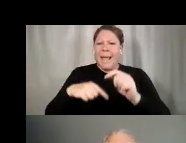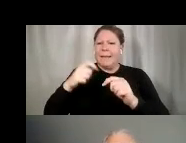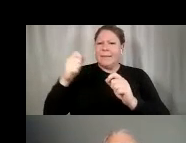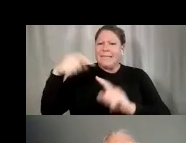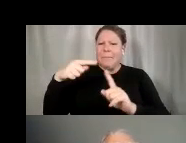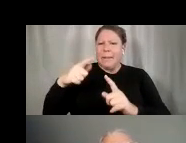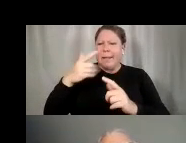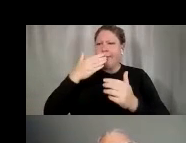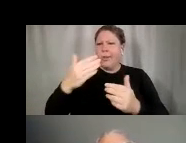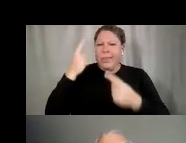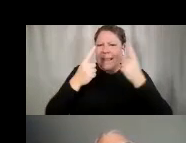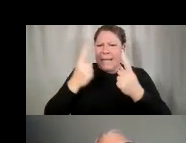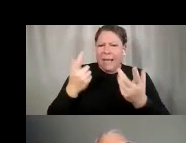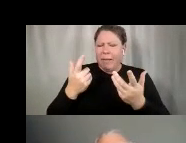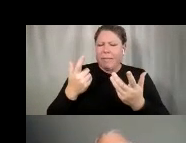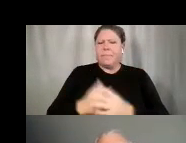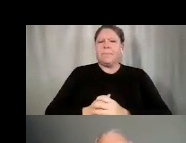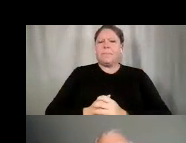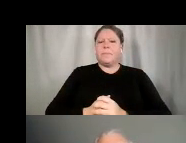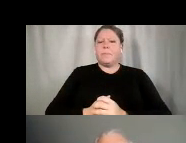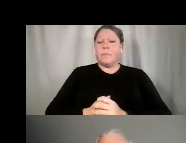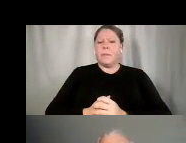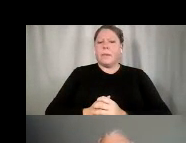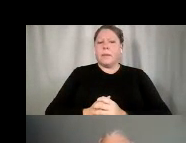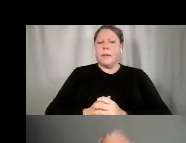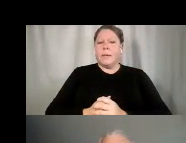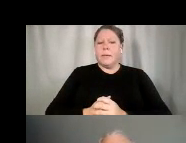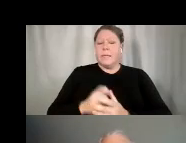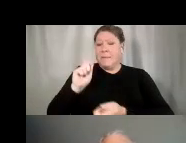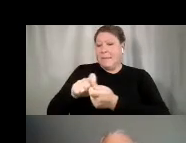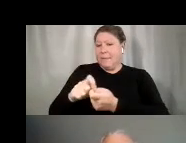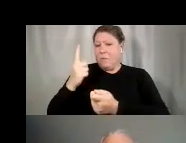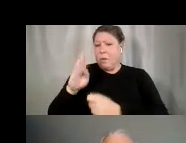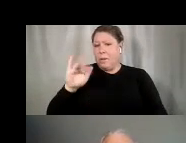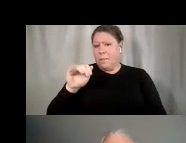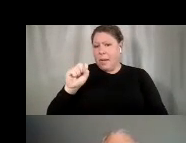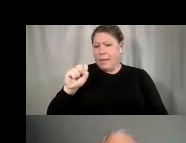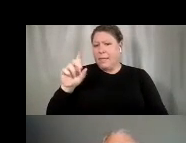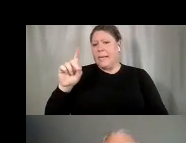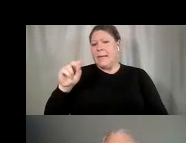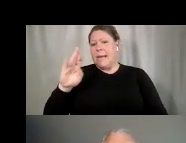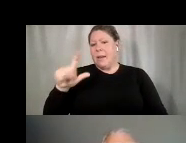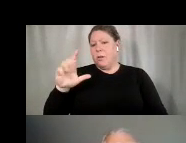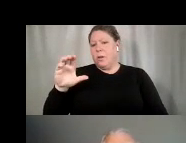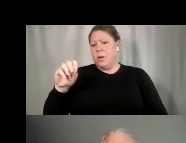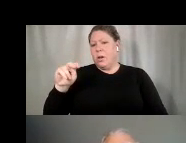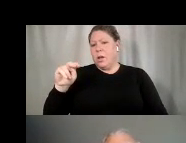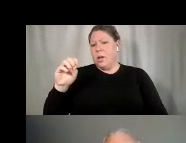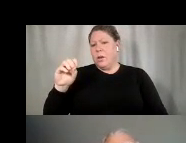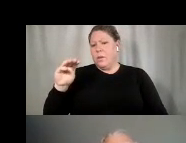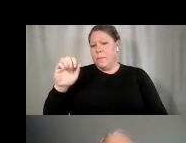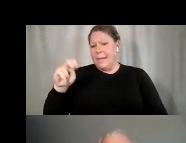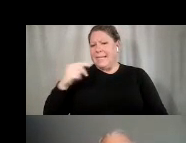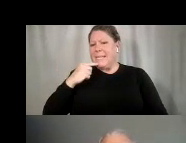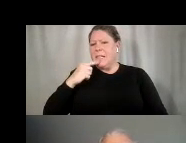Now, one of the biases that I'd like to point out is the one that Daniel Kahneman calls "what you see is